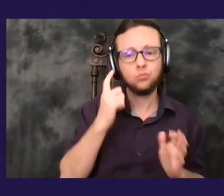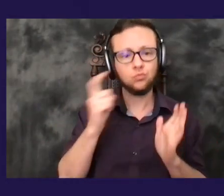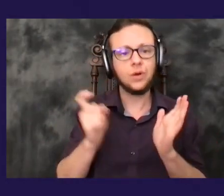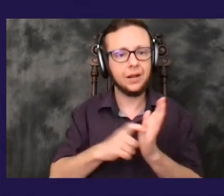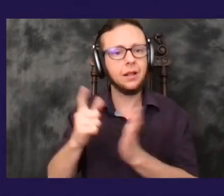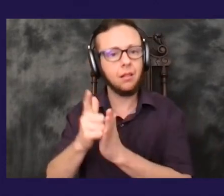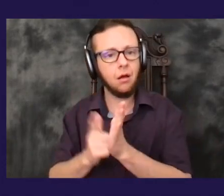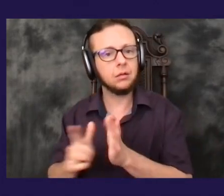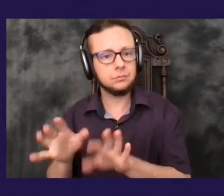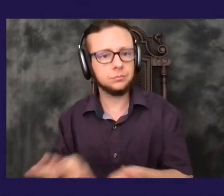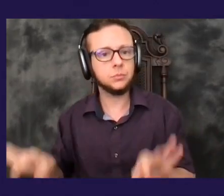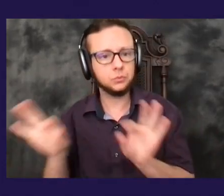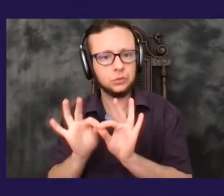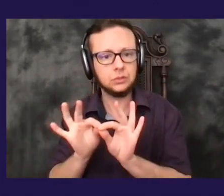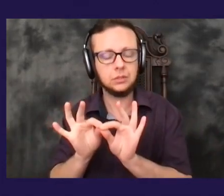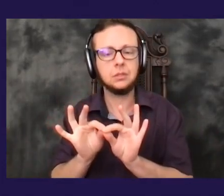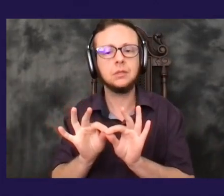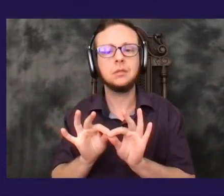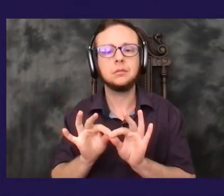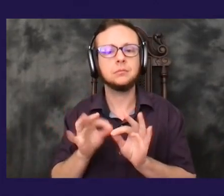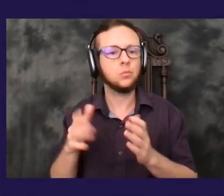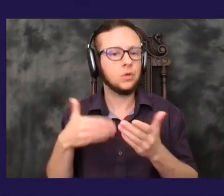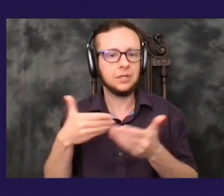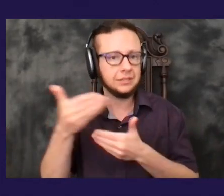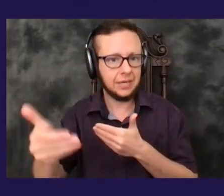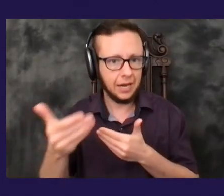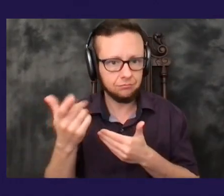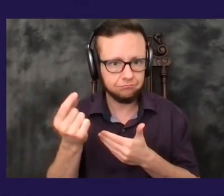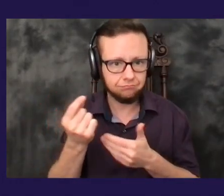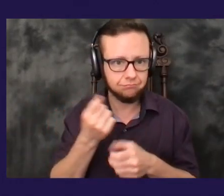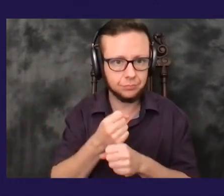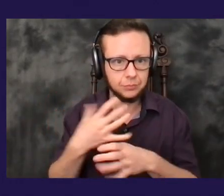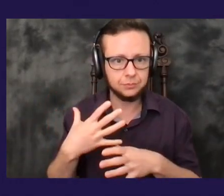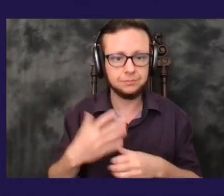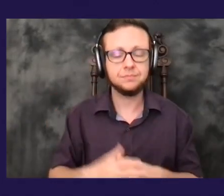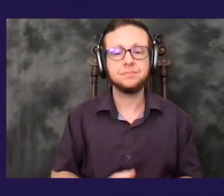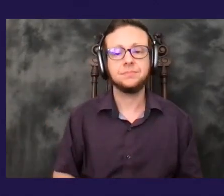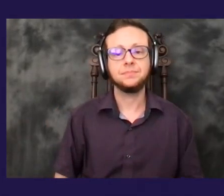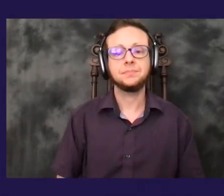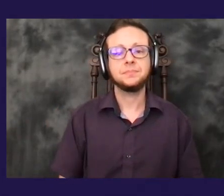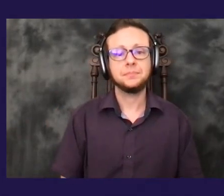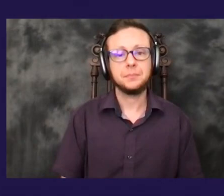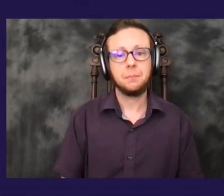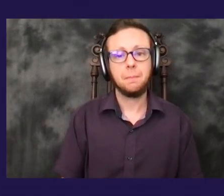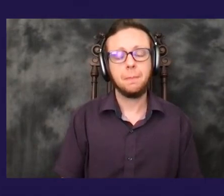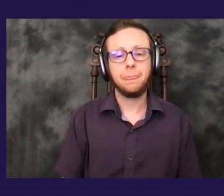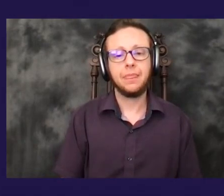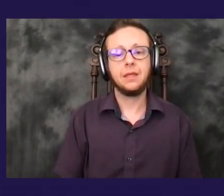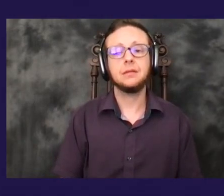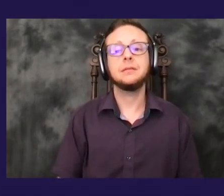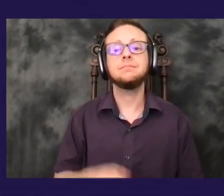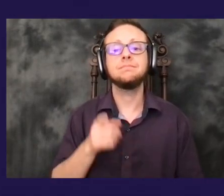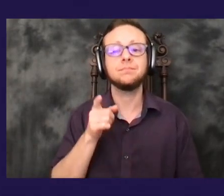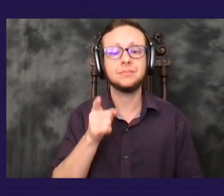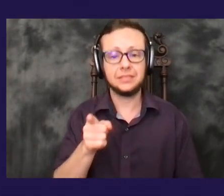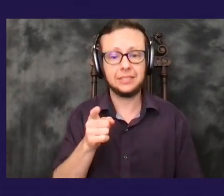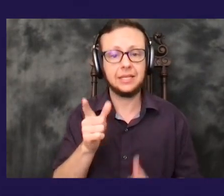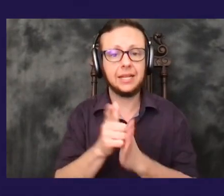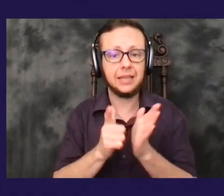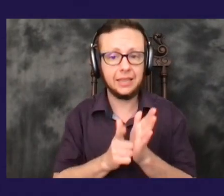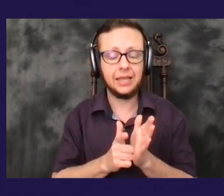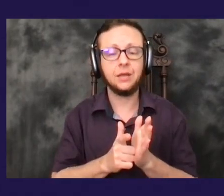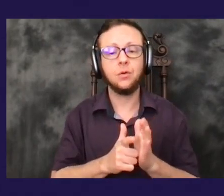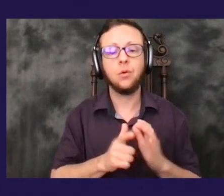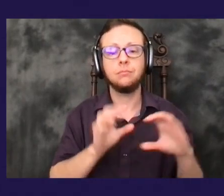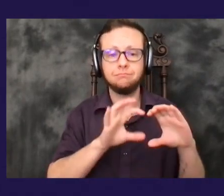important. So what next? How do we prepare? Next slide, please. This is a legal module we prepared